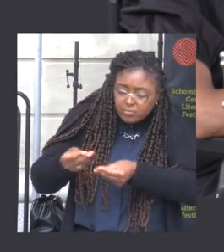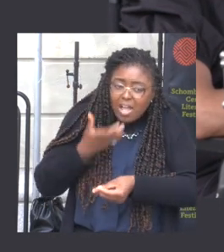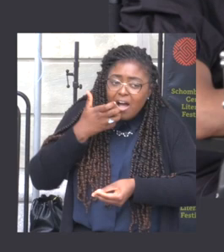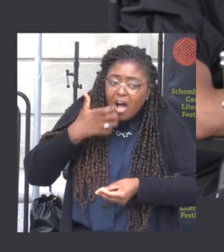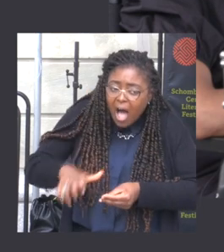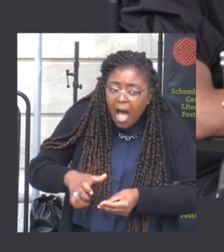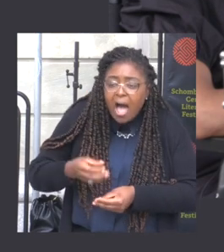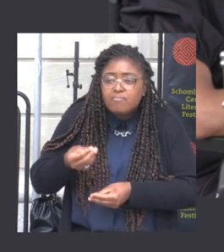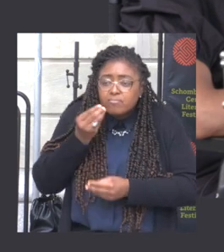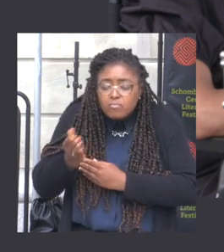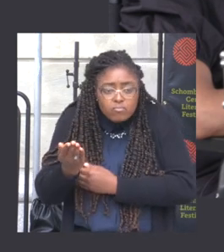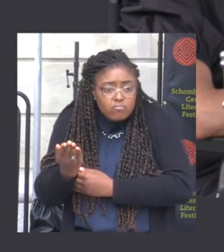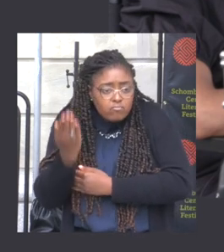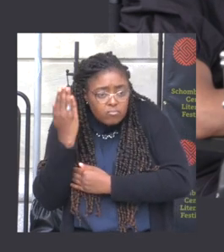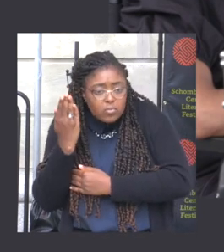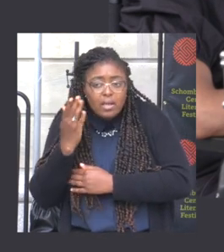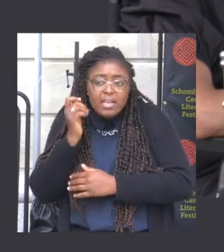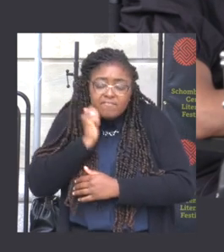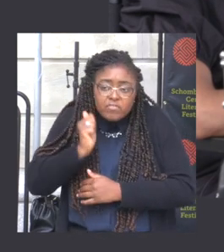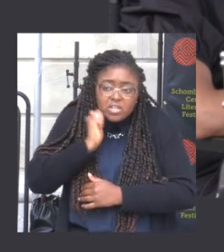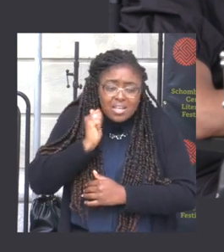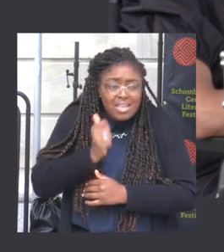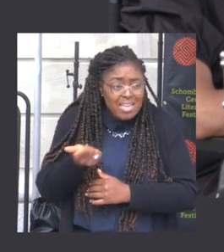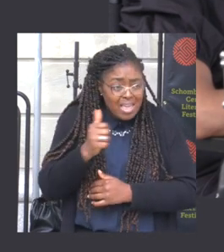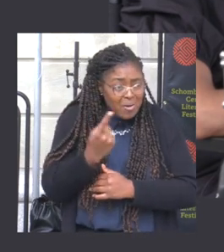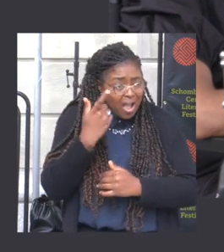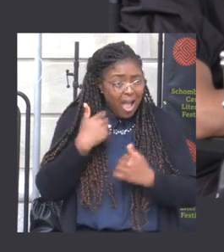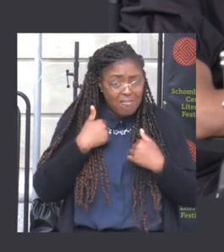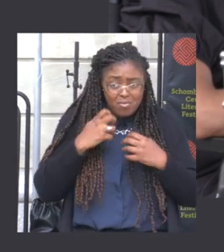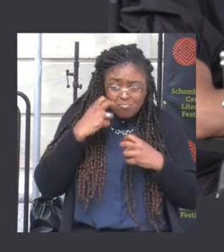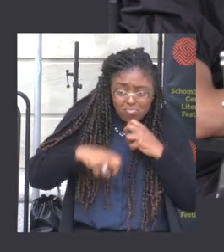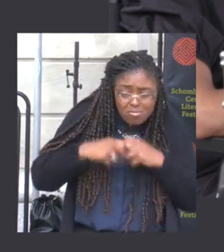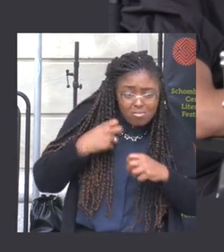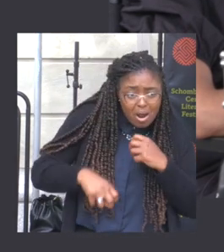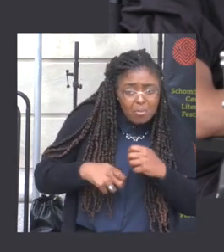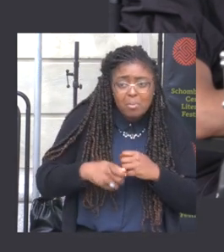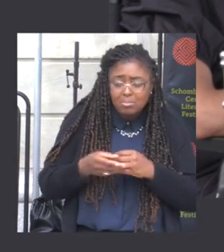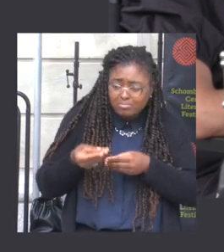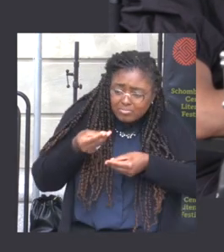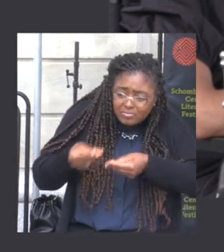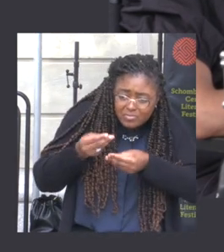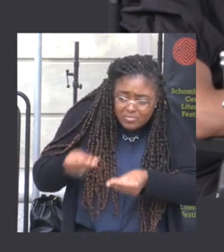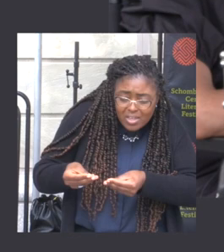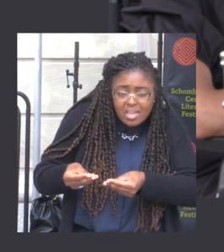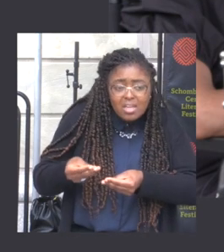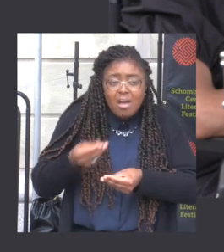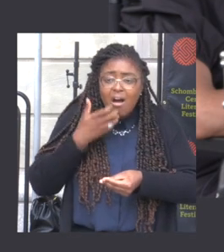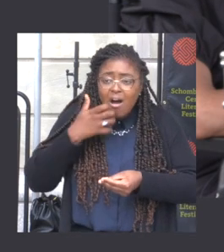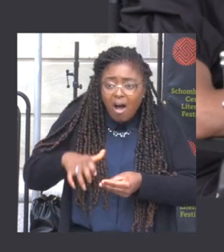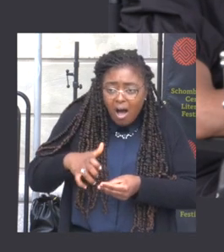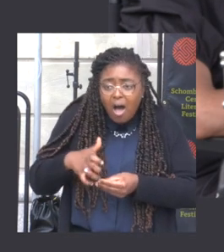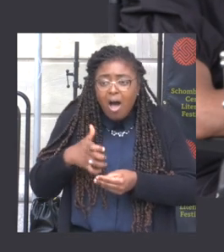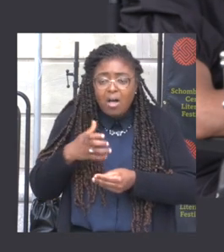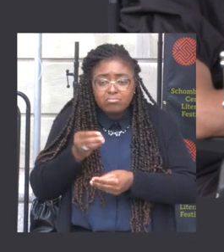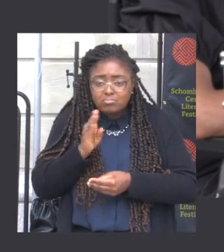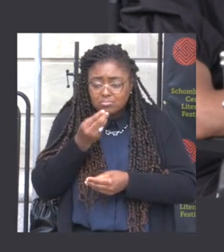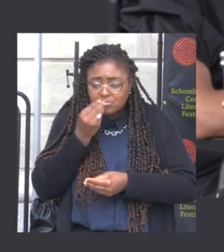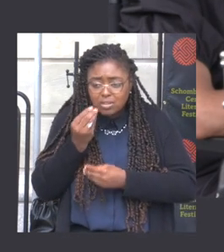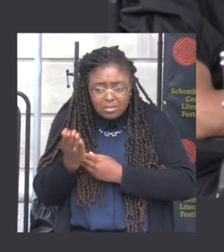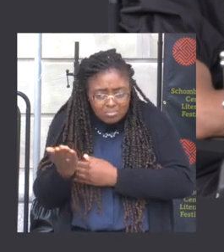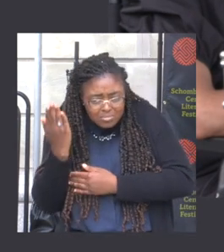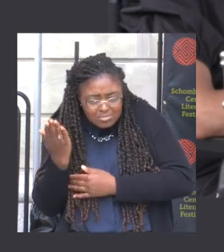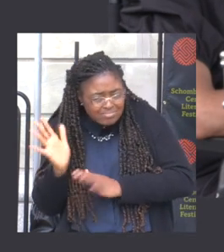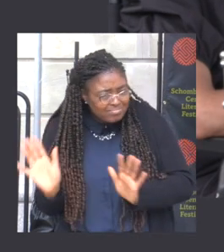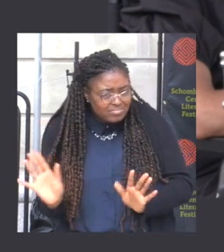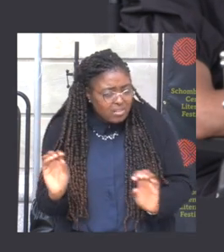audience have a problem with feeding children a hot, nourishing breakfast every single morning, especially young people living on the margins? Right. I don't think so, but